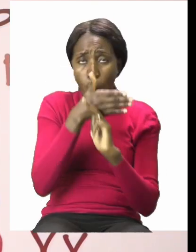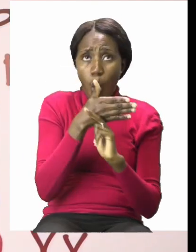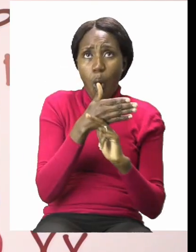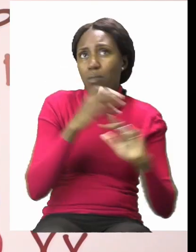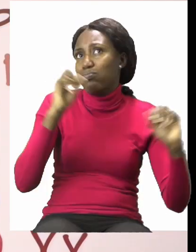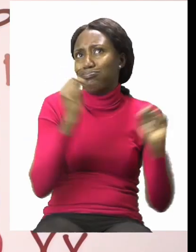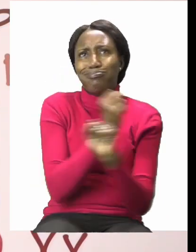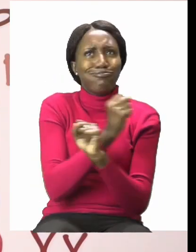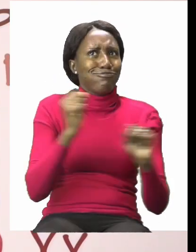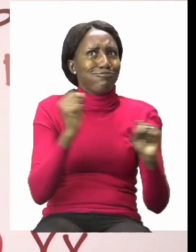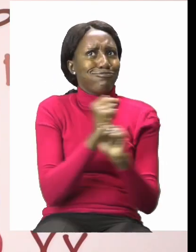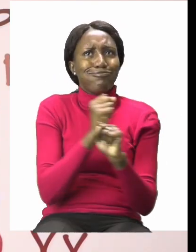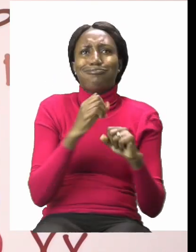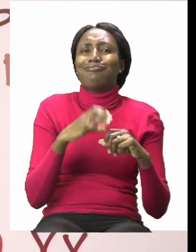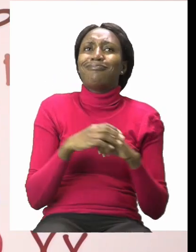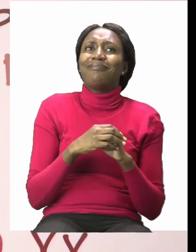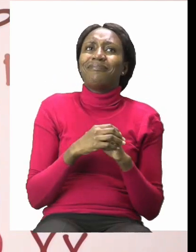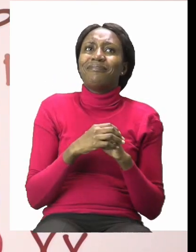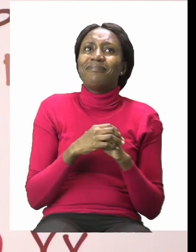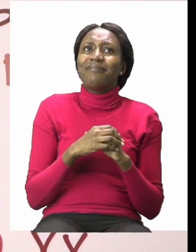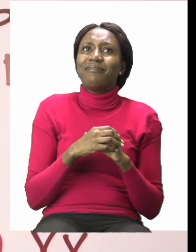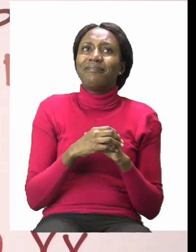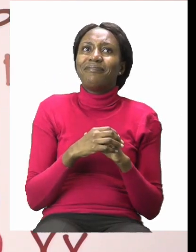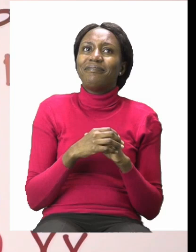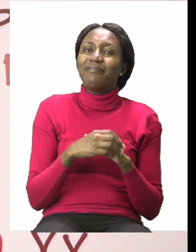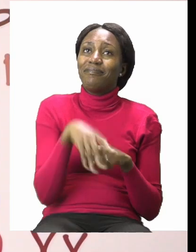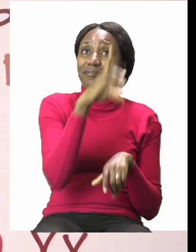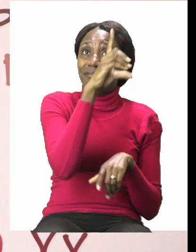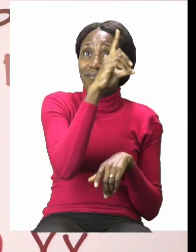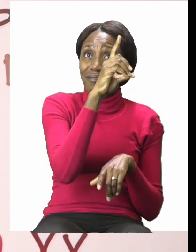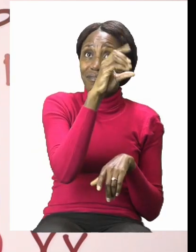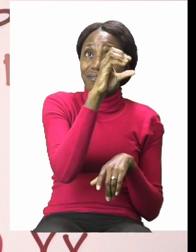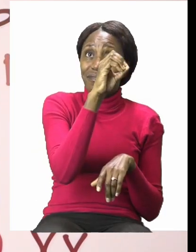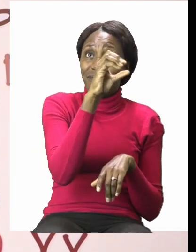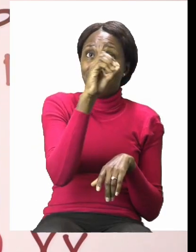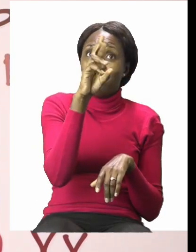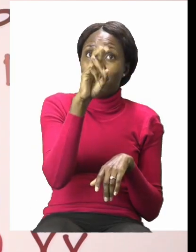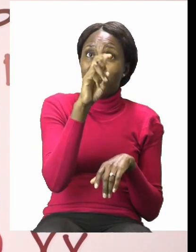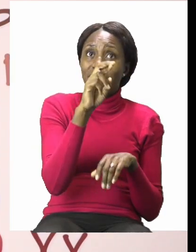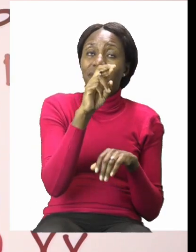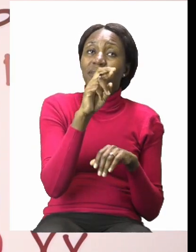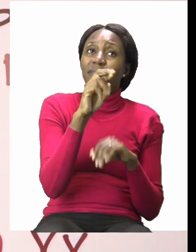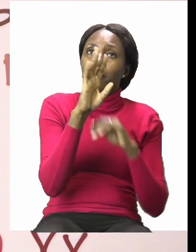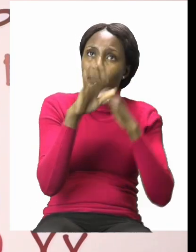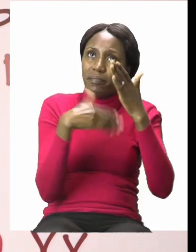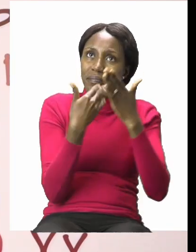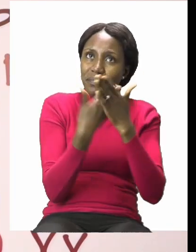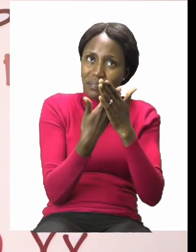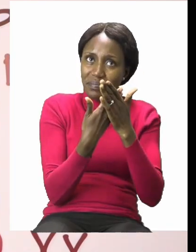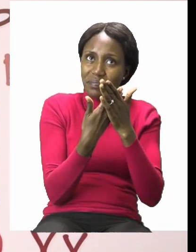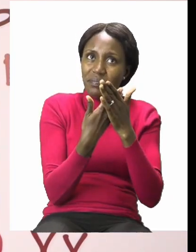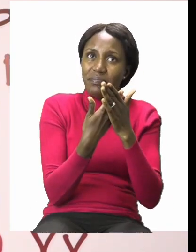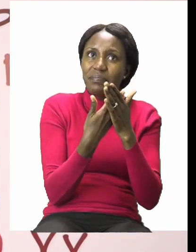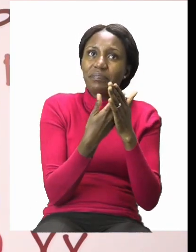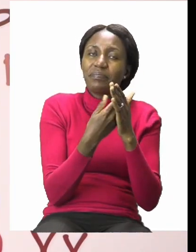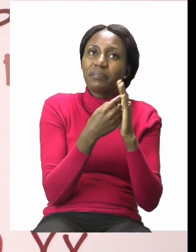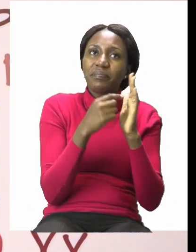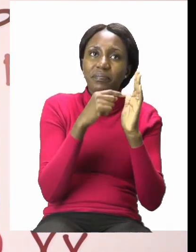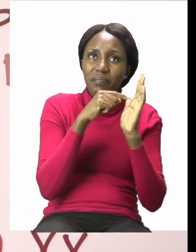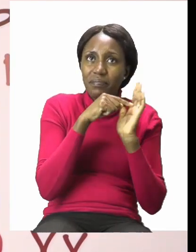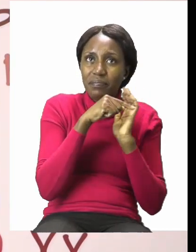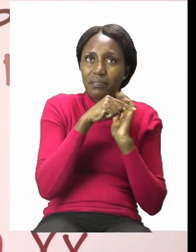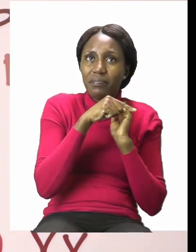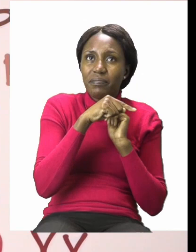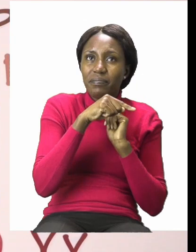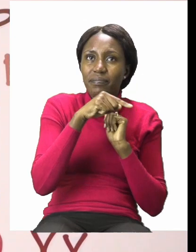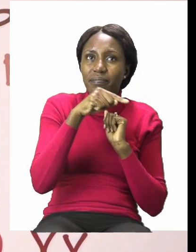our furniture. So we have the word door, and I have a picture of a door here. So I'm going to